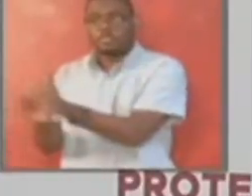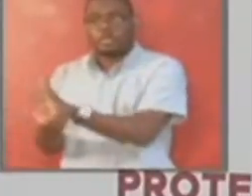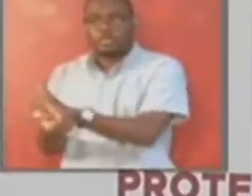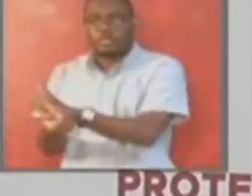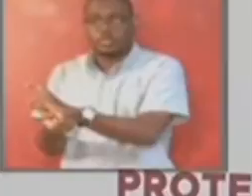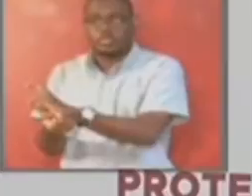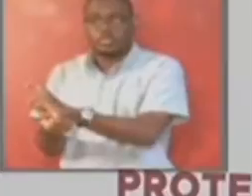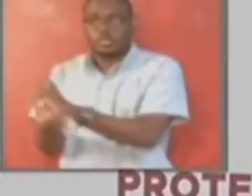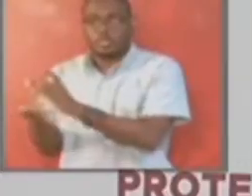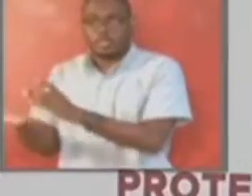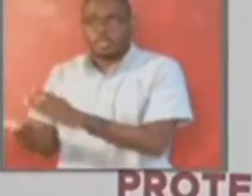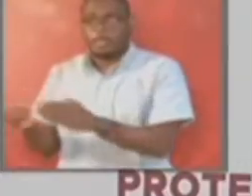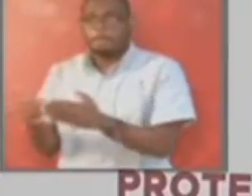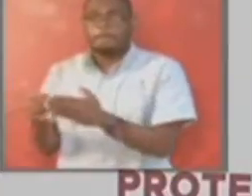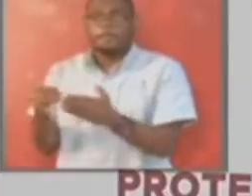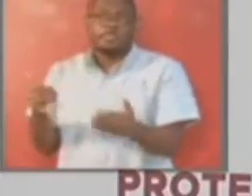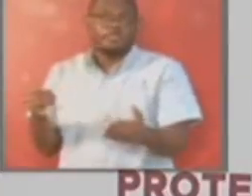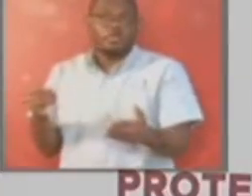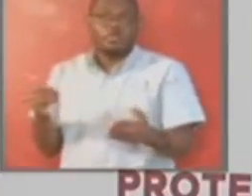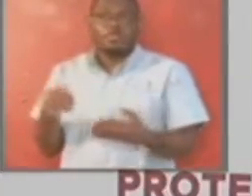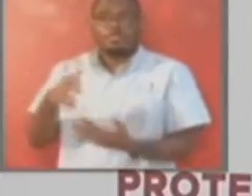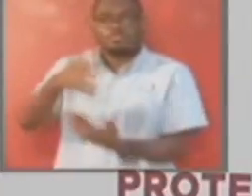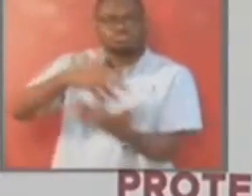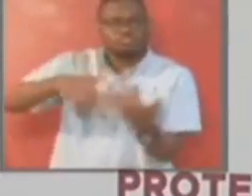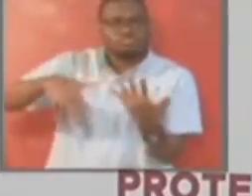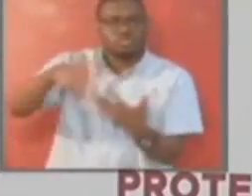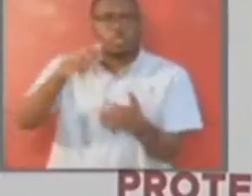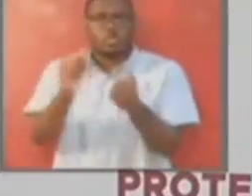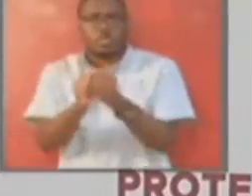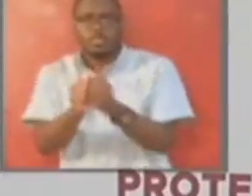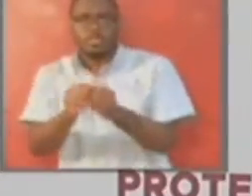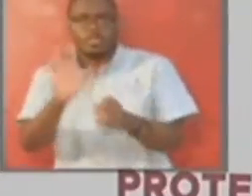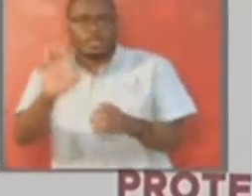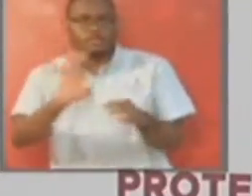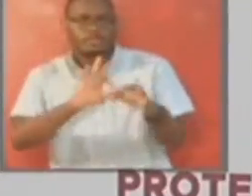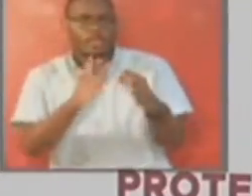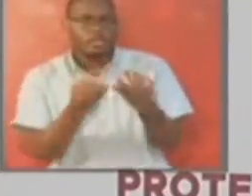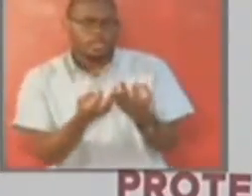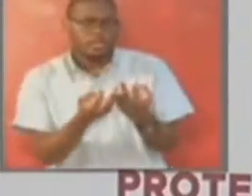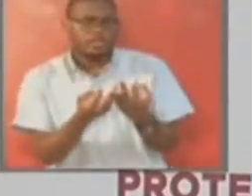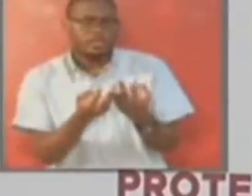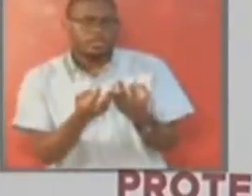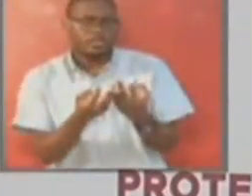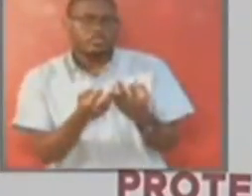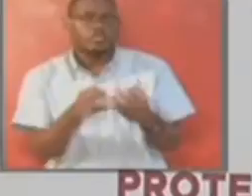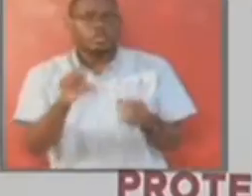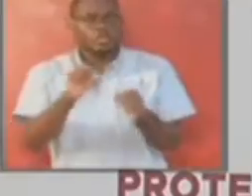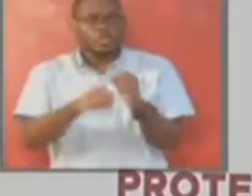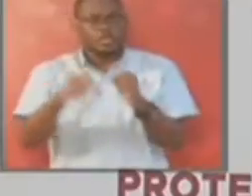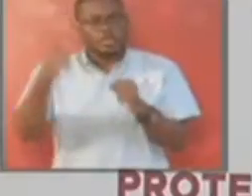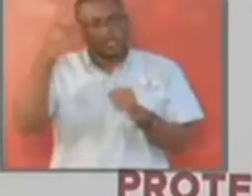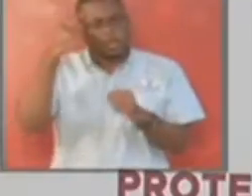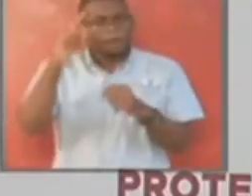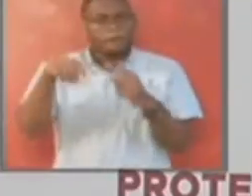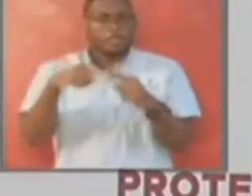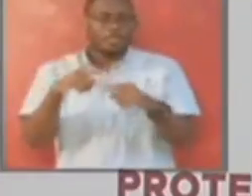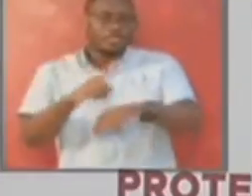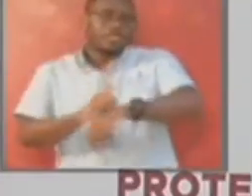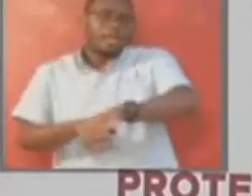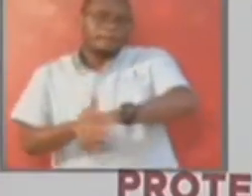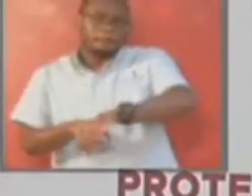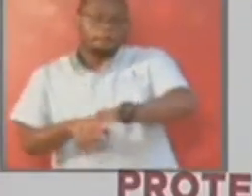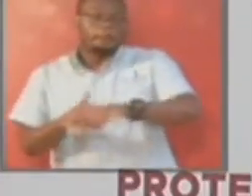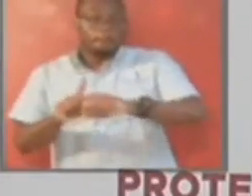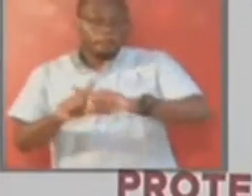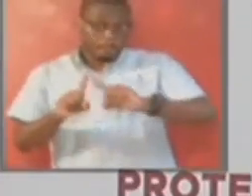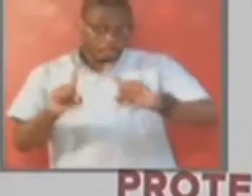your regular relatives at home who may not even be high risk. So I know you mentioned the issue of time being a factor, but I think if we have